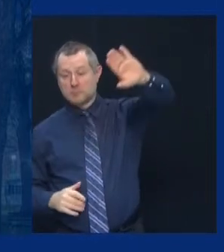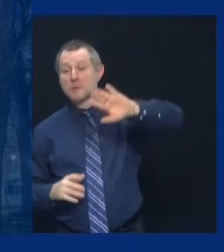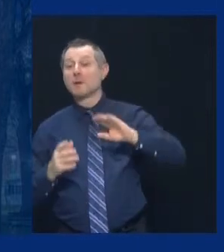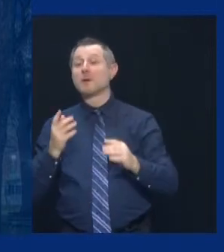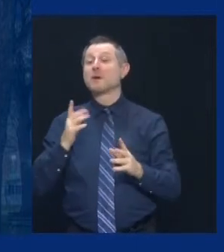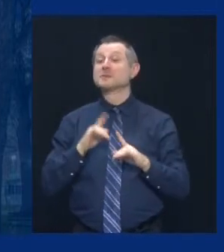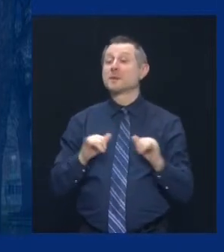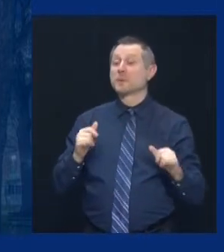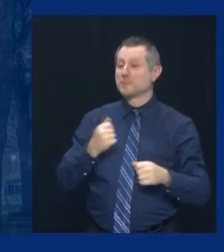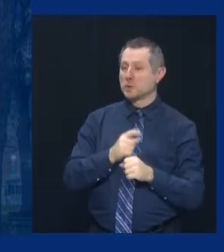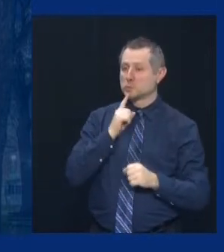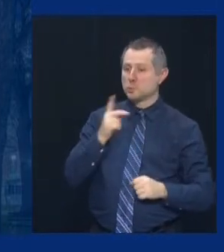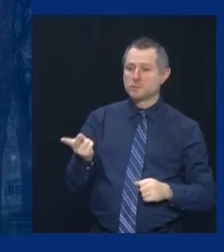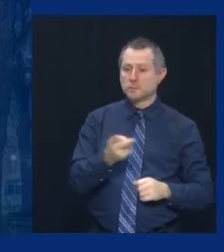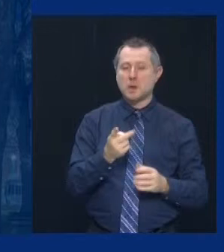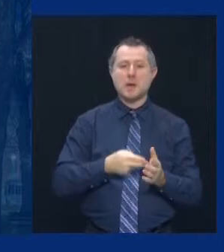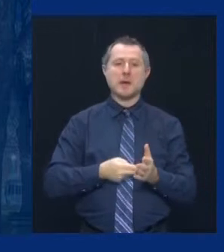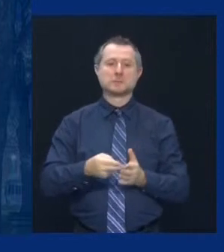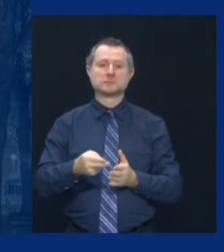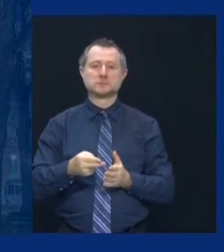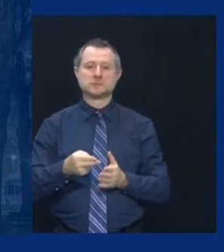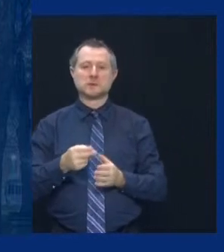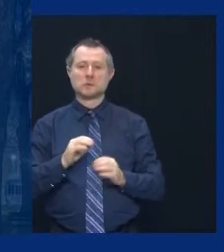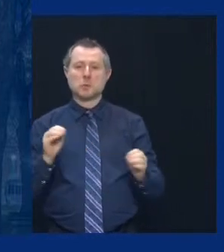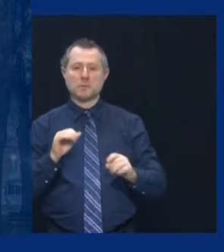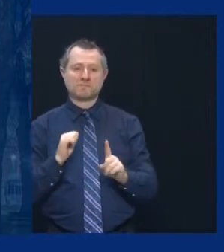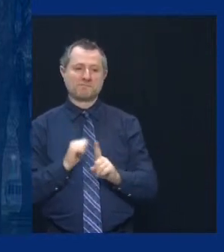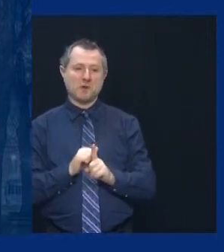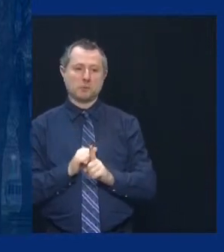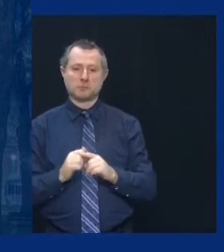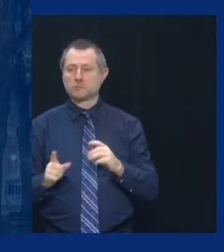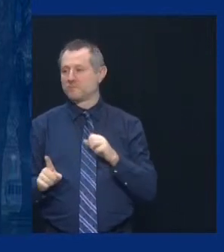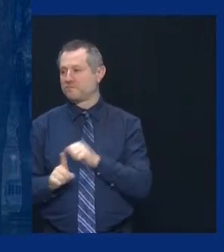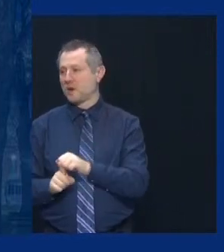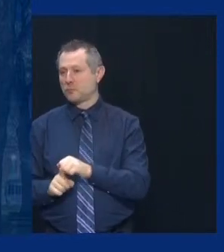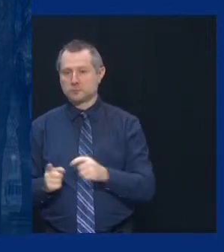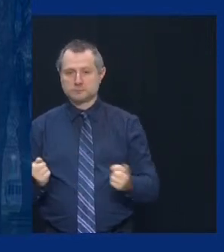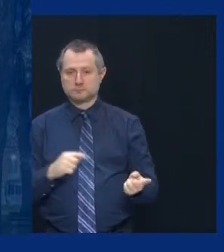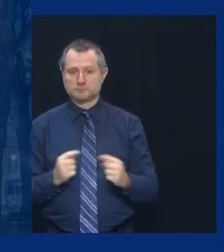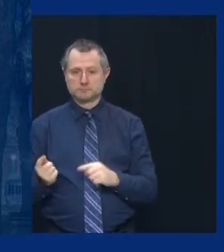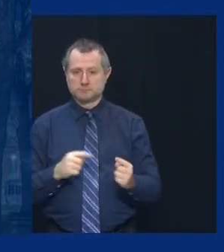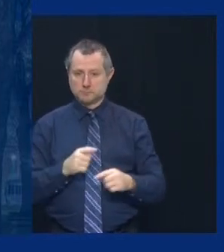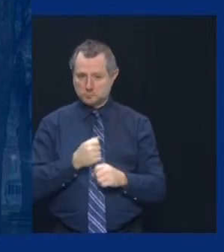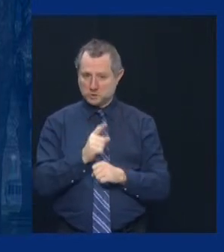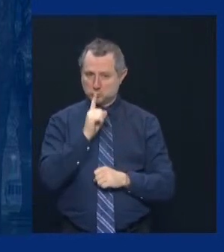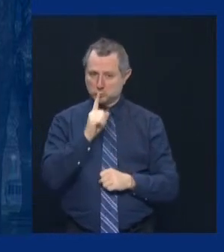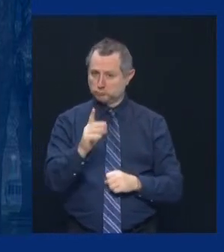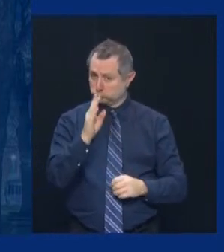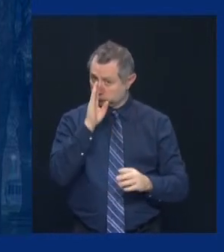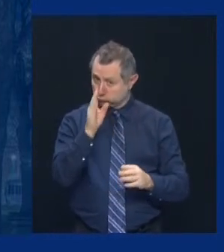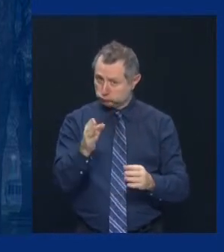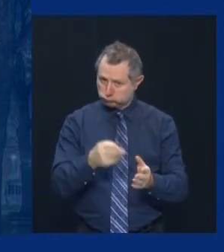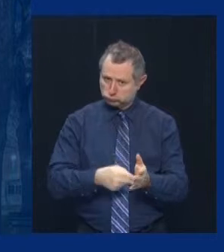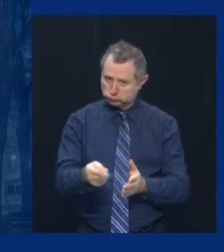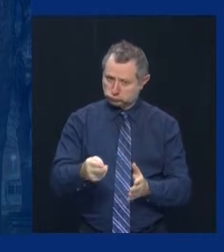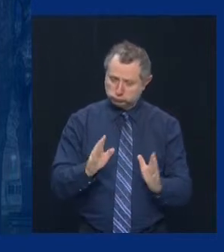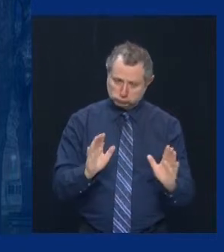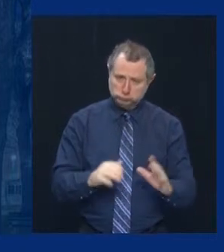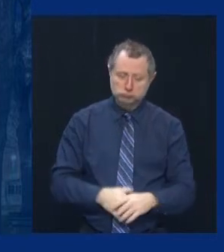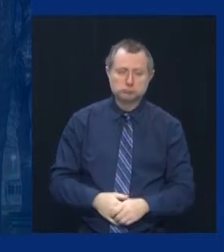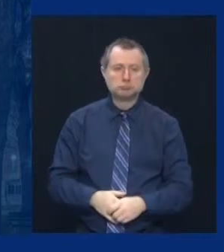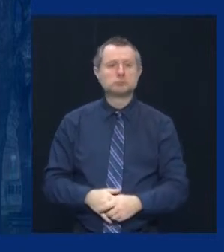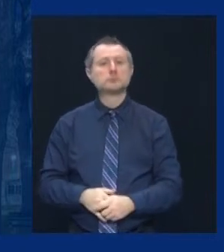either. So they will make representations that will be legally enforceable.